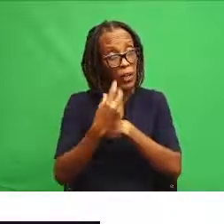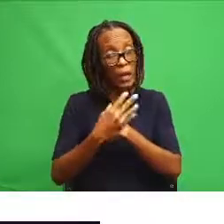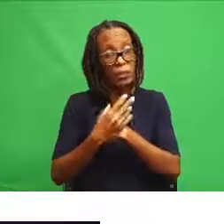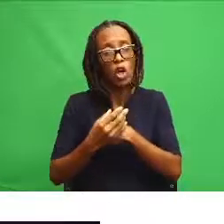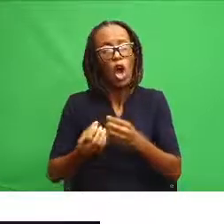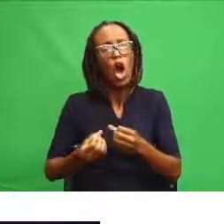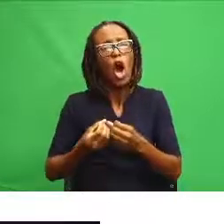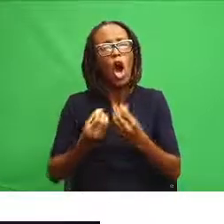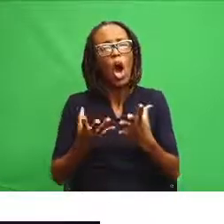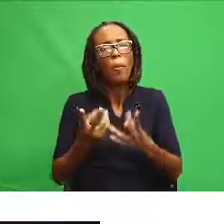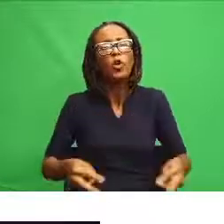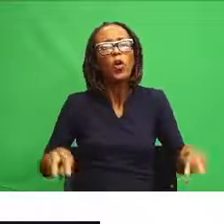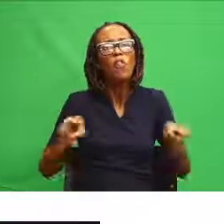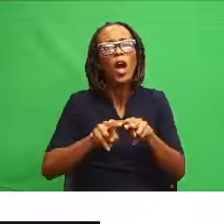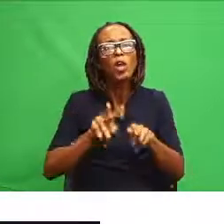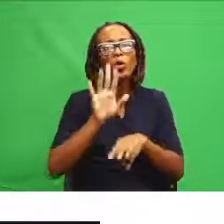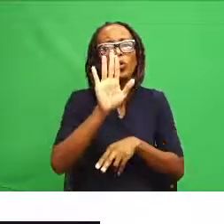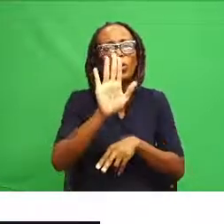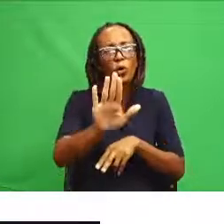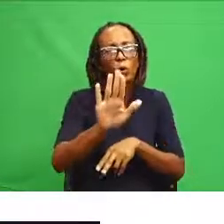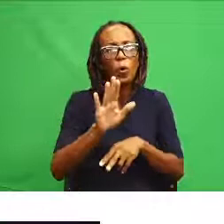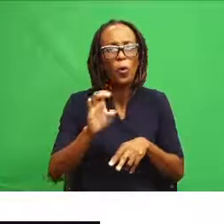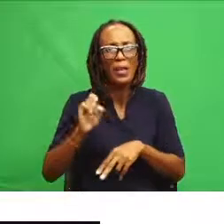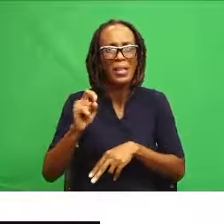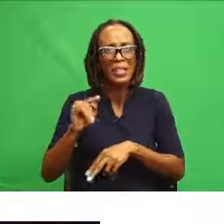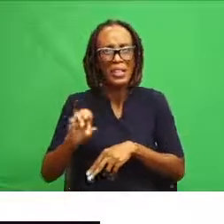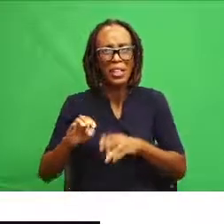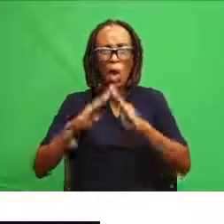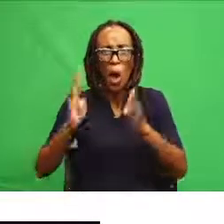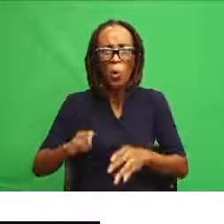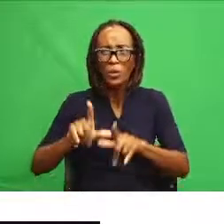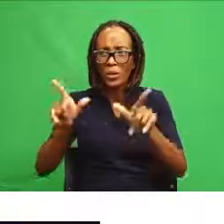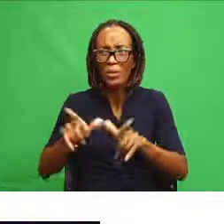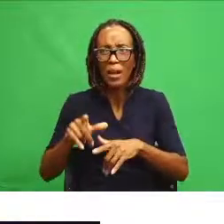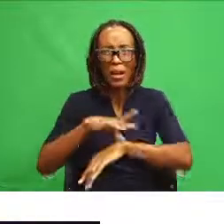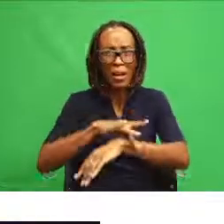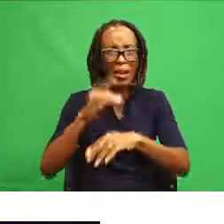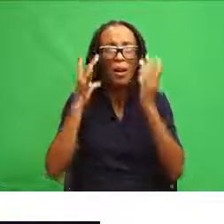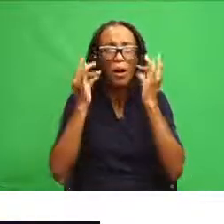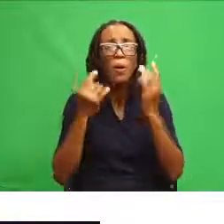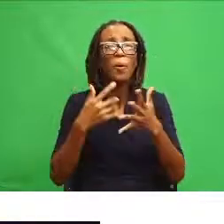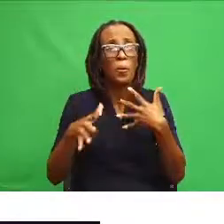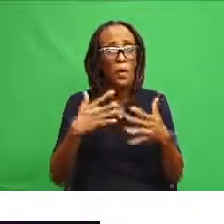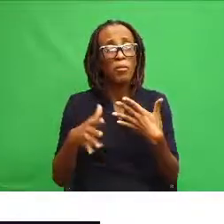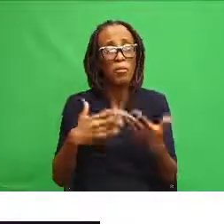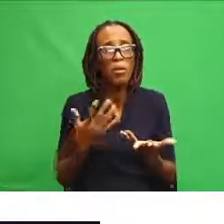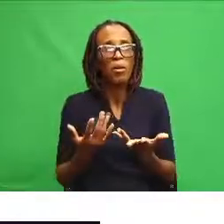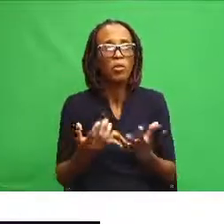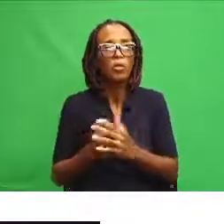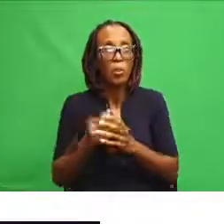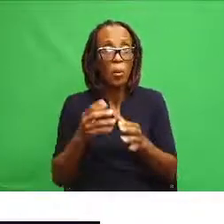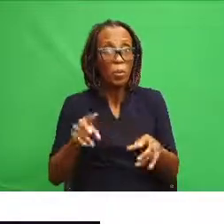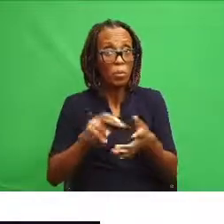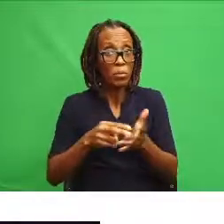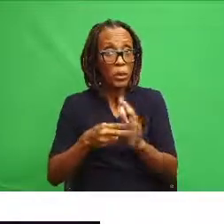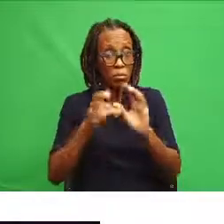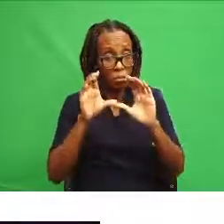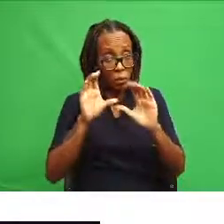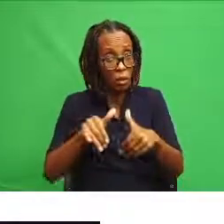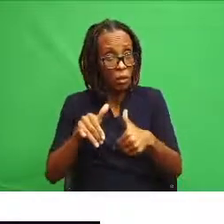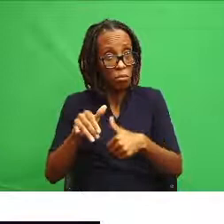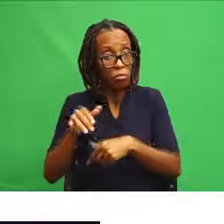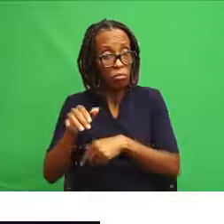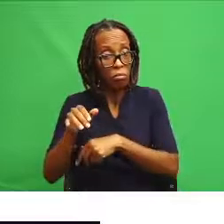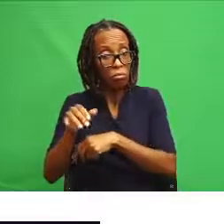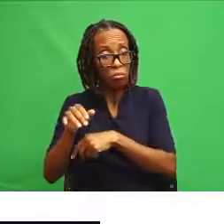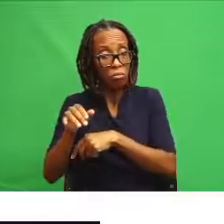estate. Does it make sense for me to do a will, or does it not? There are a lot of other things that are attendant upon this, which, you know,